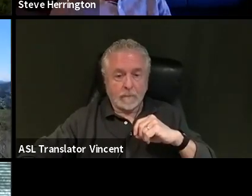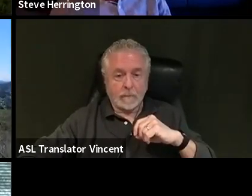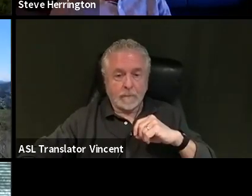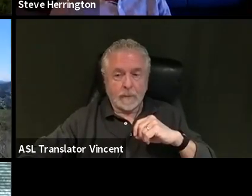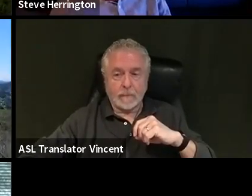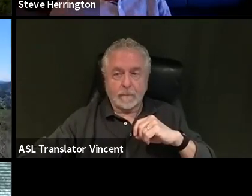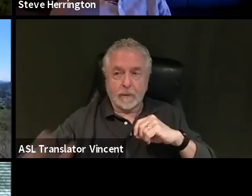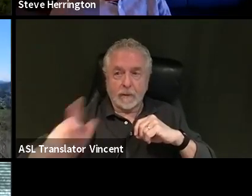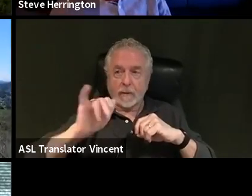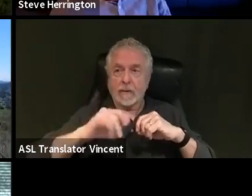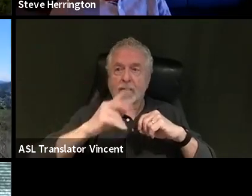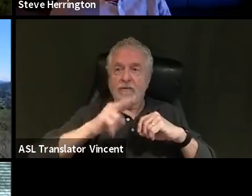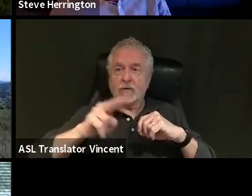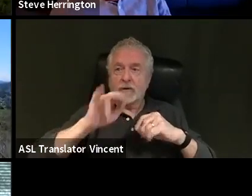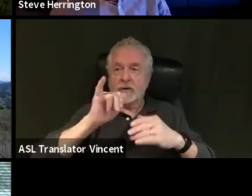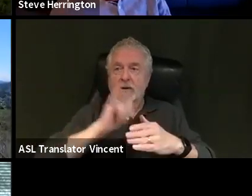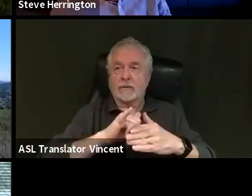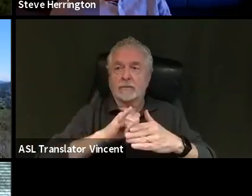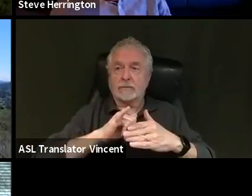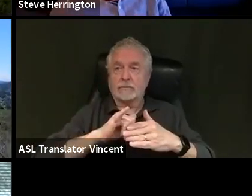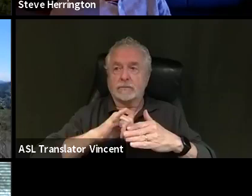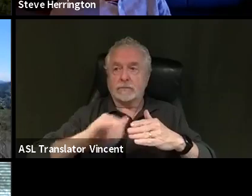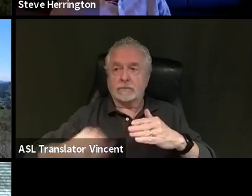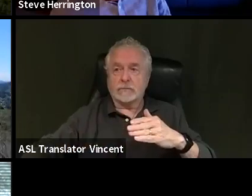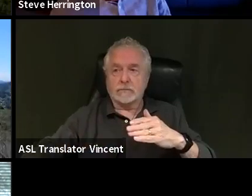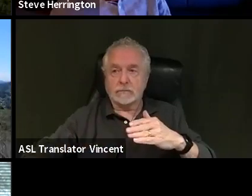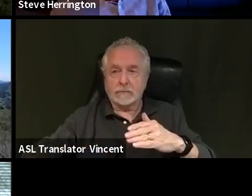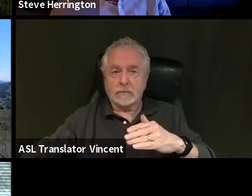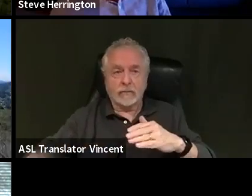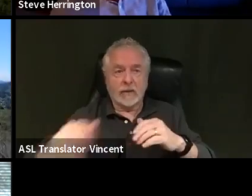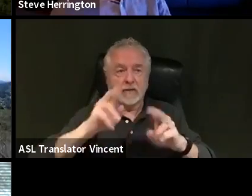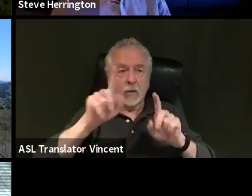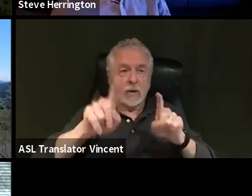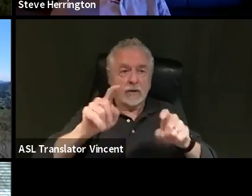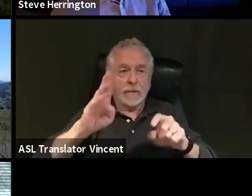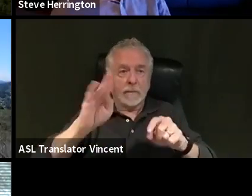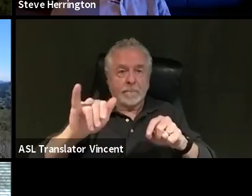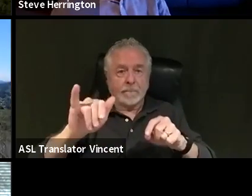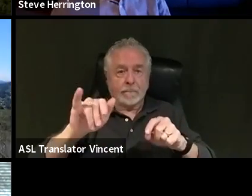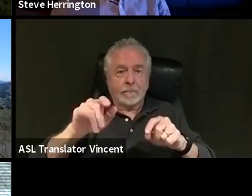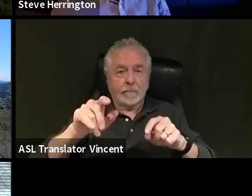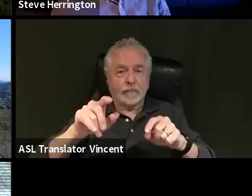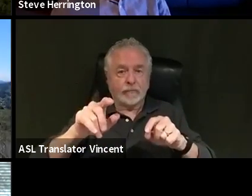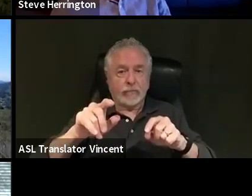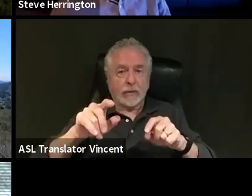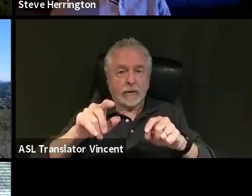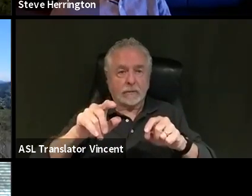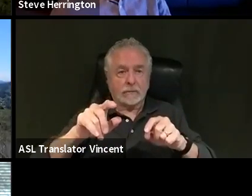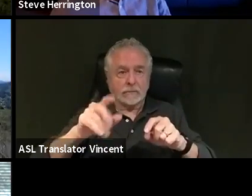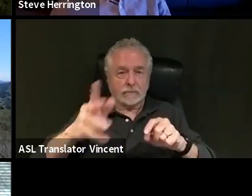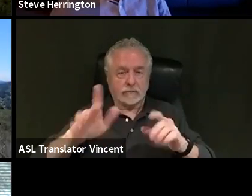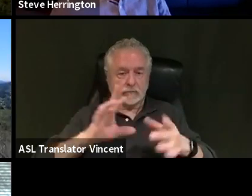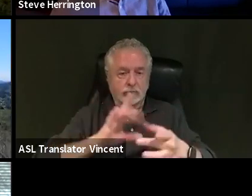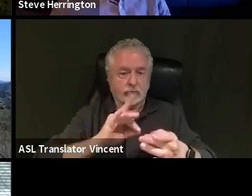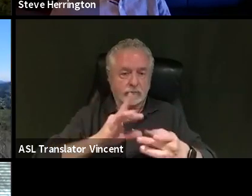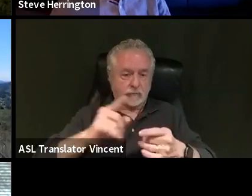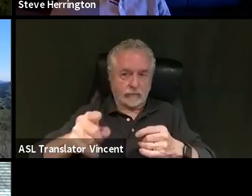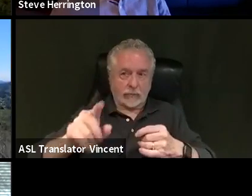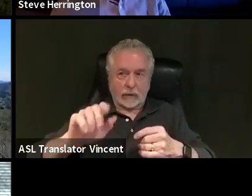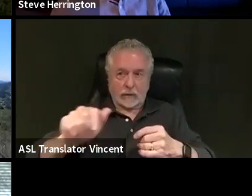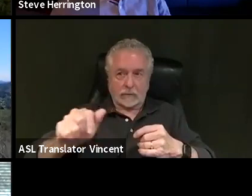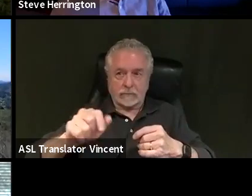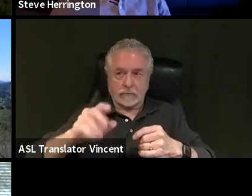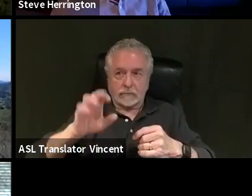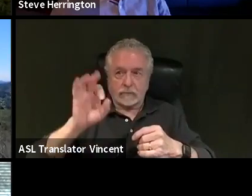our listeners and viewers that they can leave questions by just leaving them in the comments area in